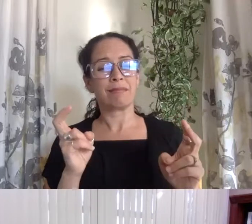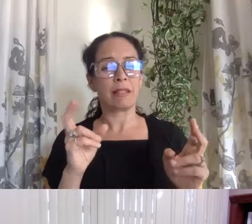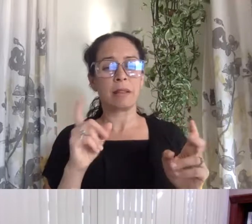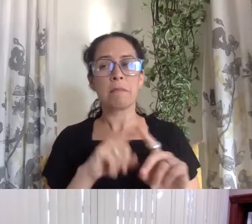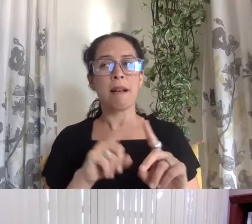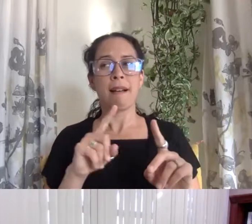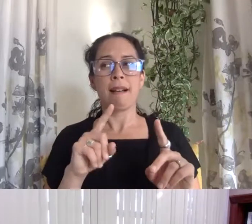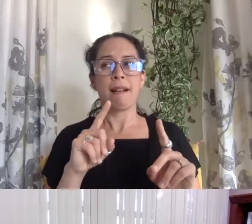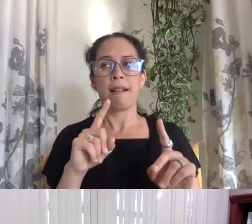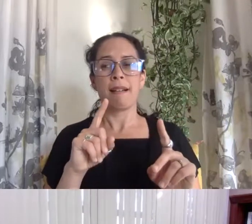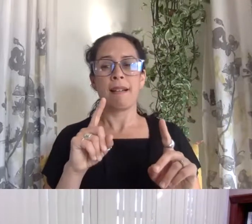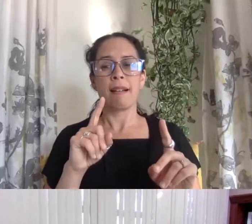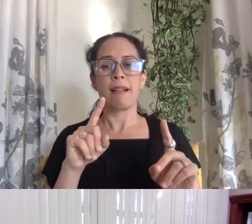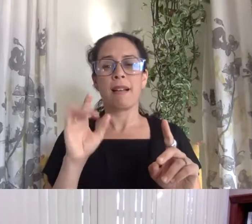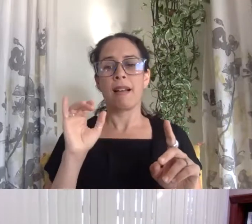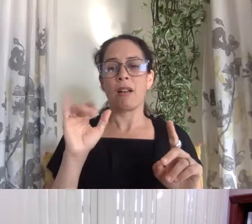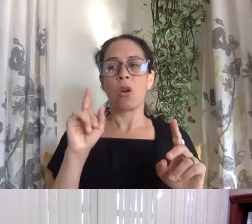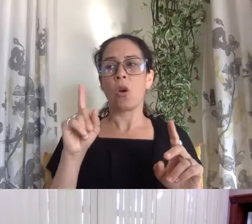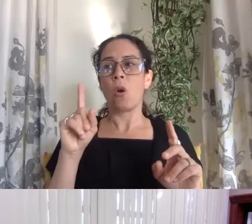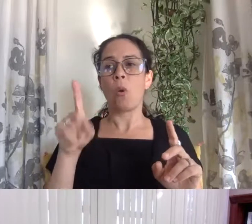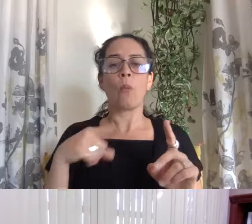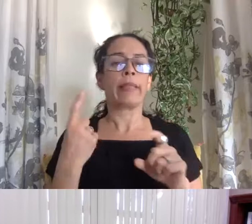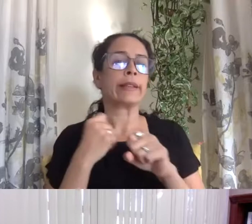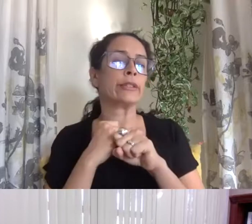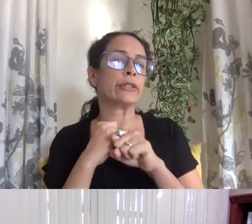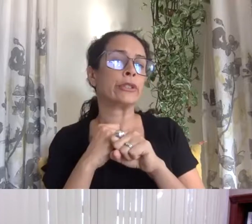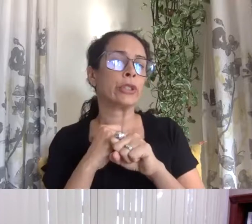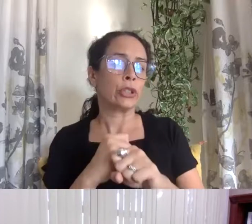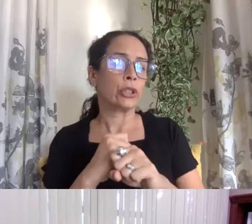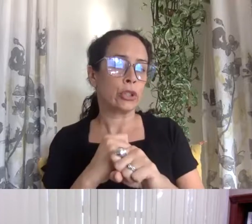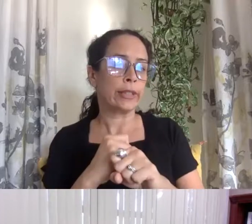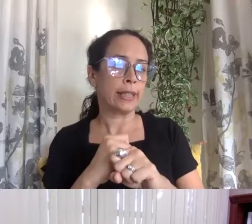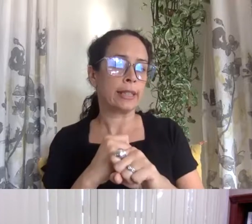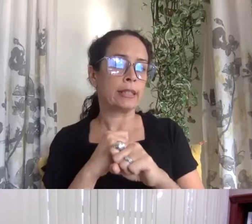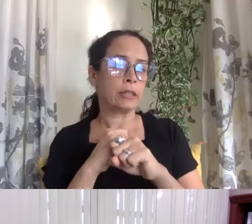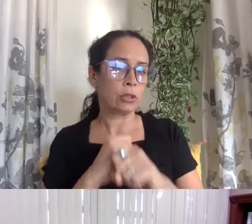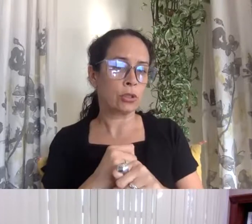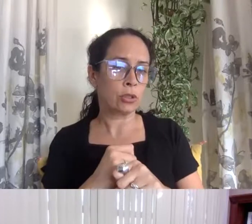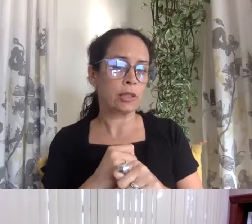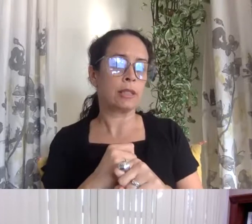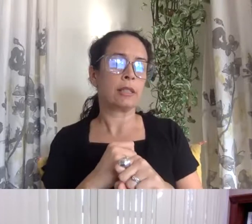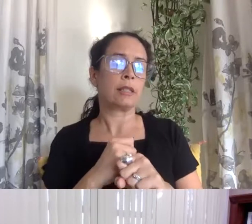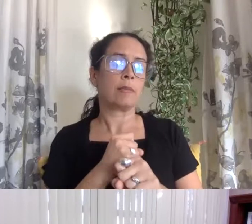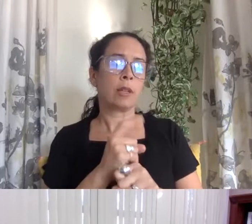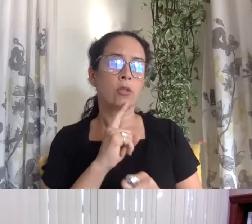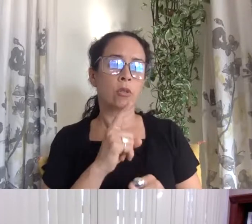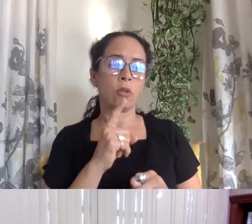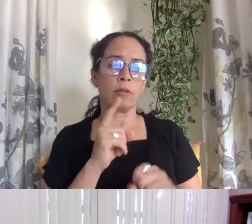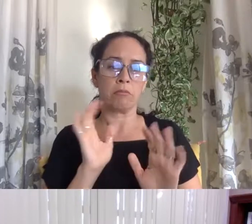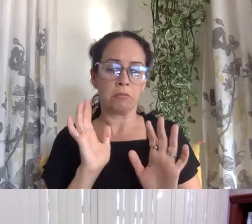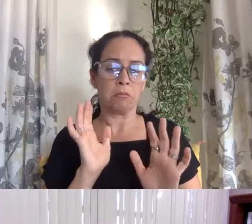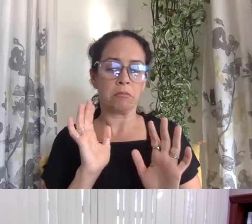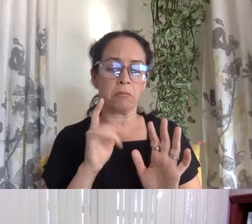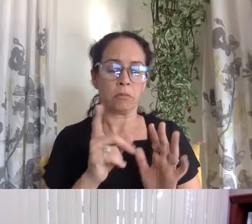only to a security way to make sure that you will be logging